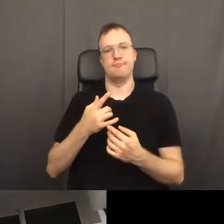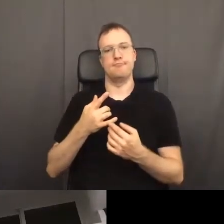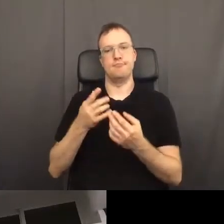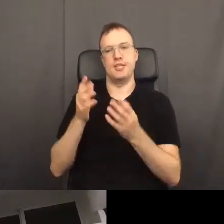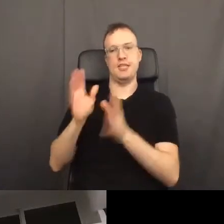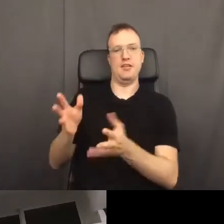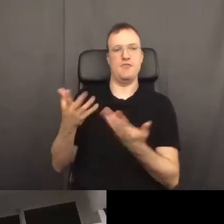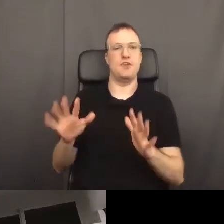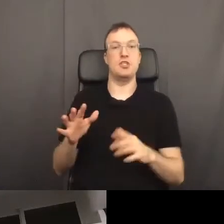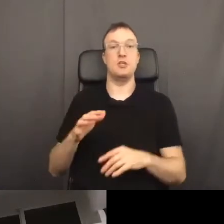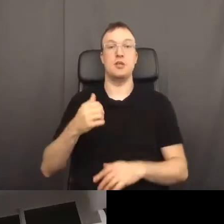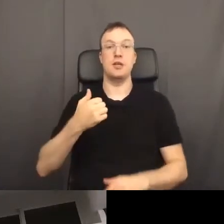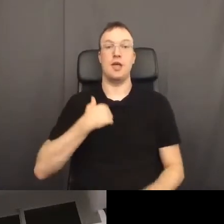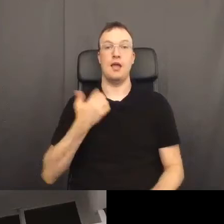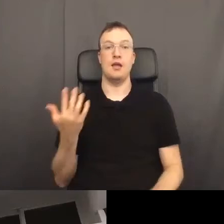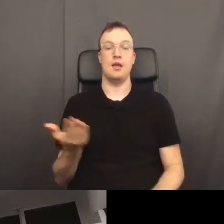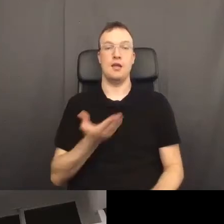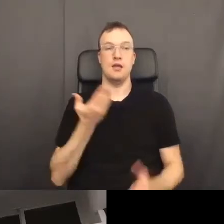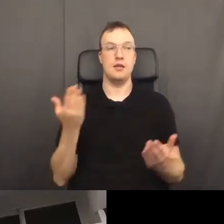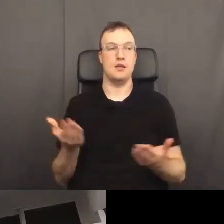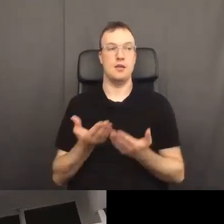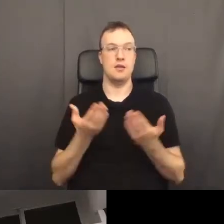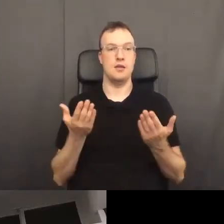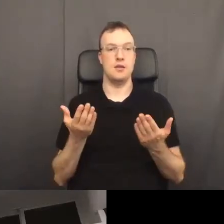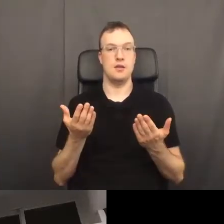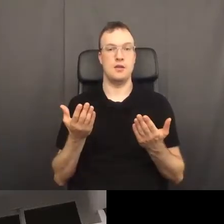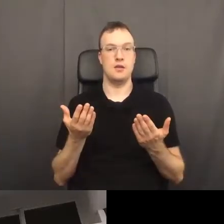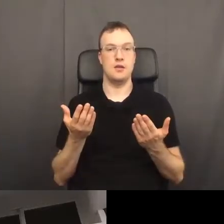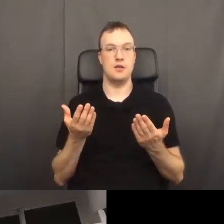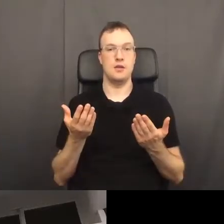seen a real drastic decrease in the